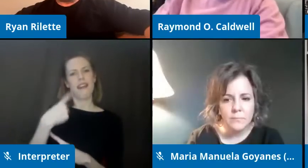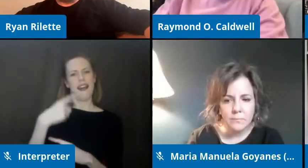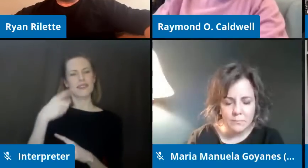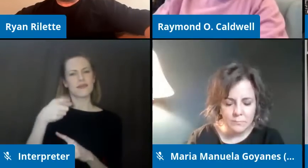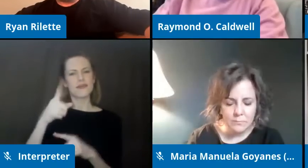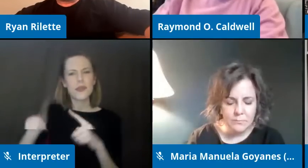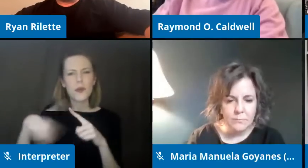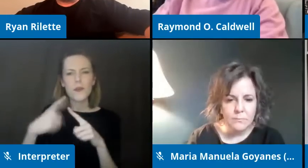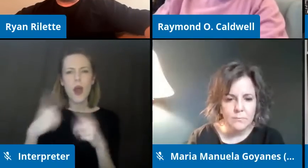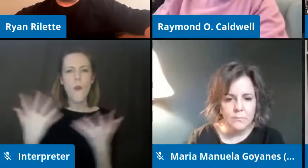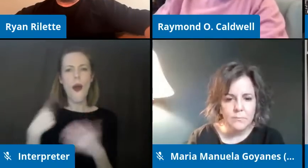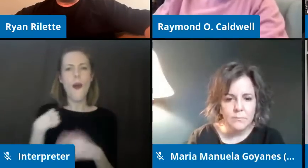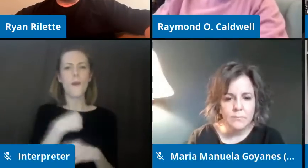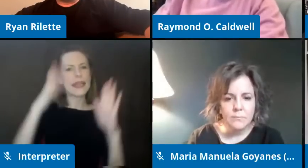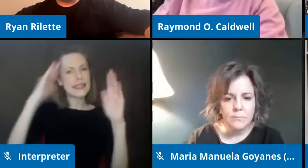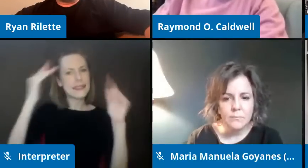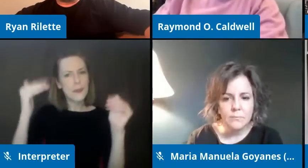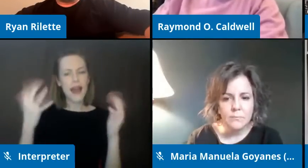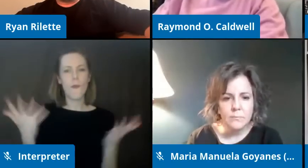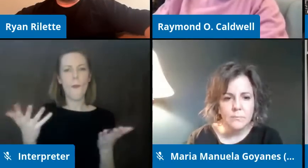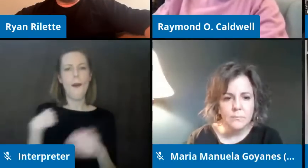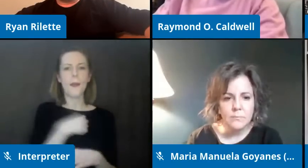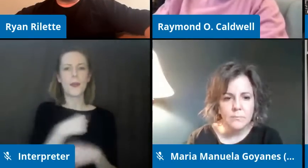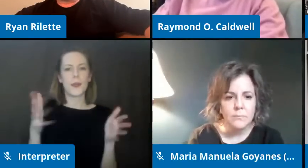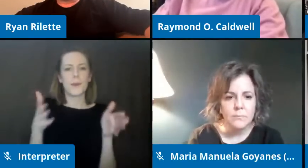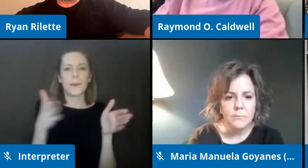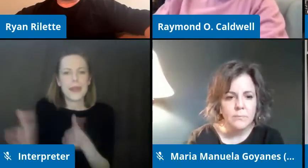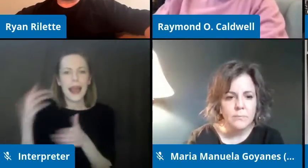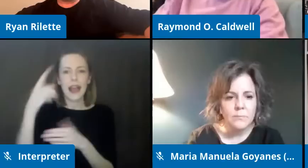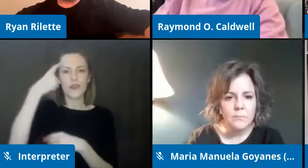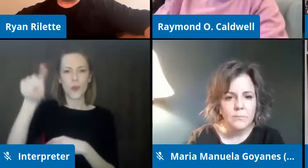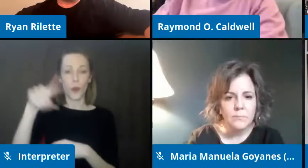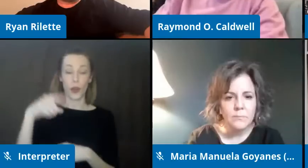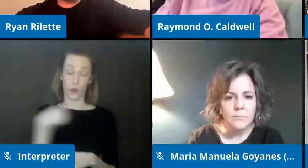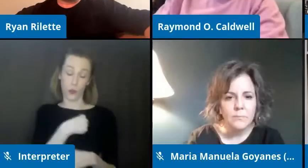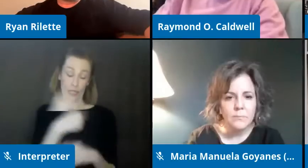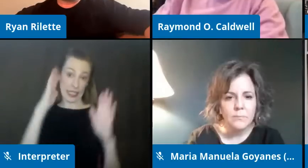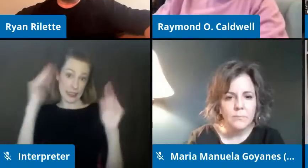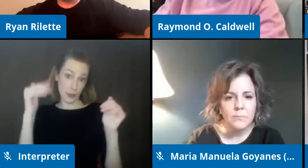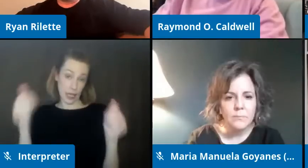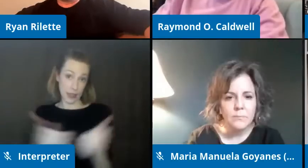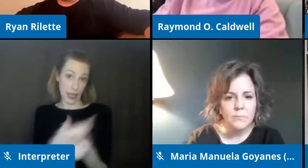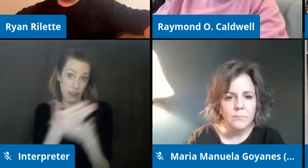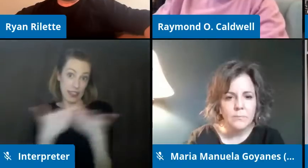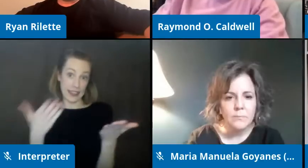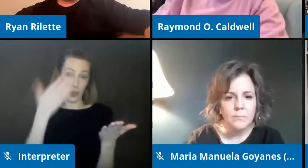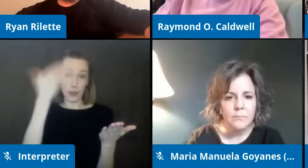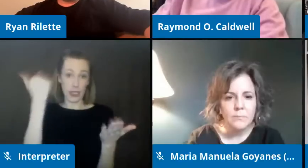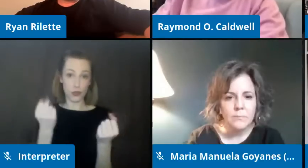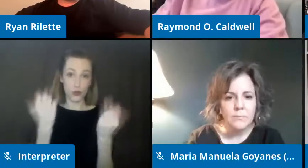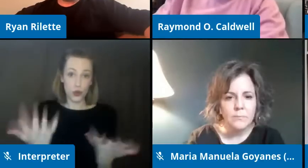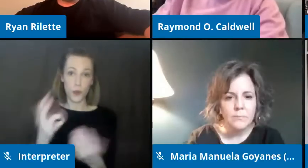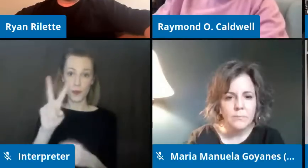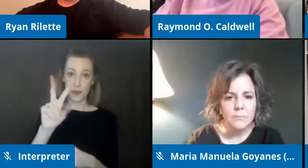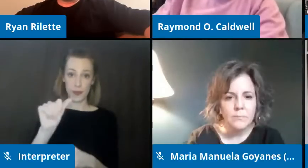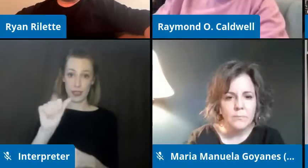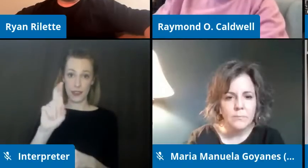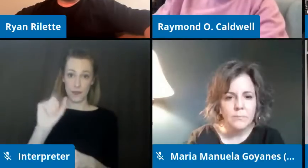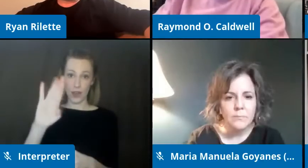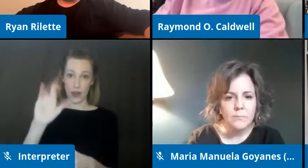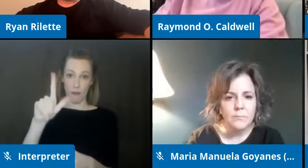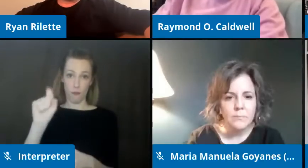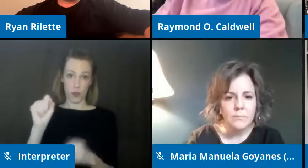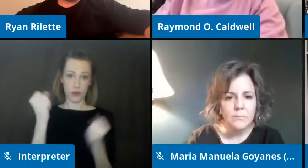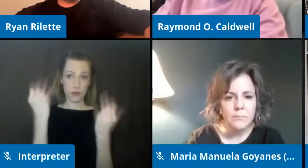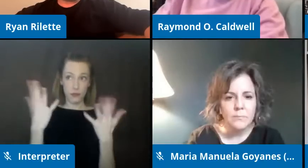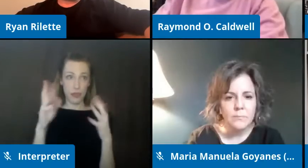for everything. That's the reality of where we are right now, because there's just too many variables. So we are looking at models where